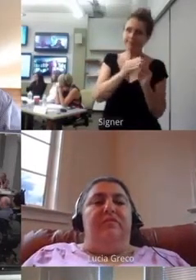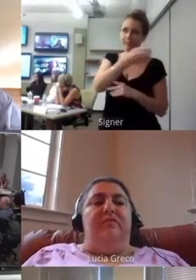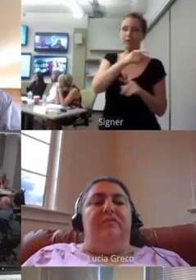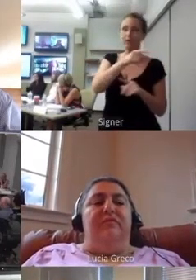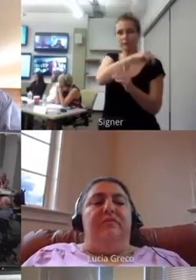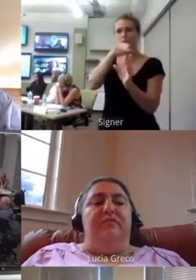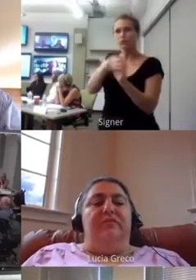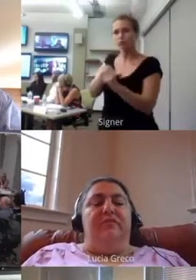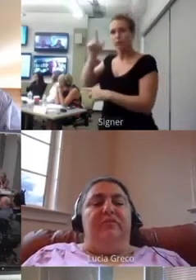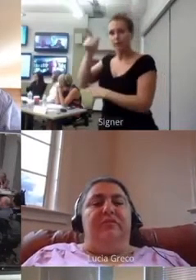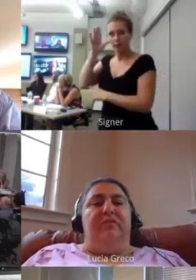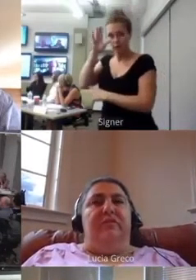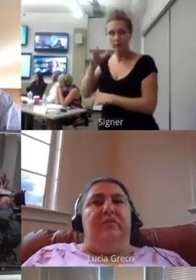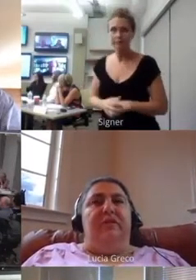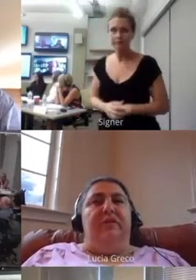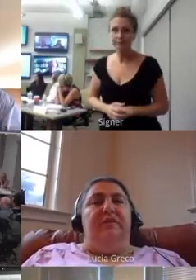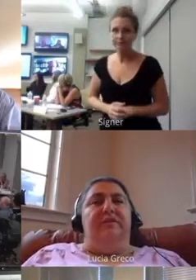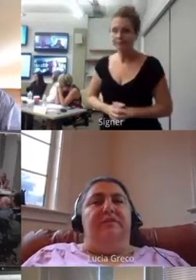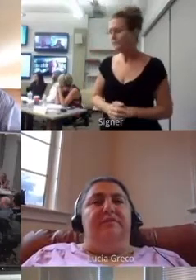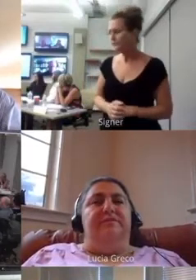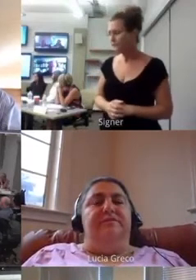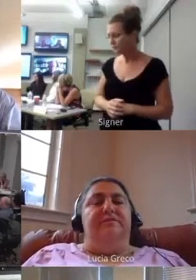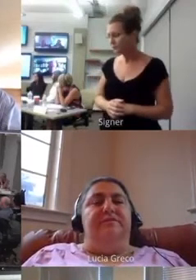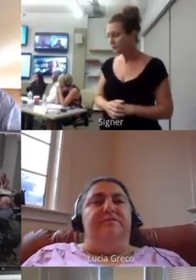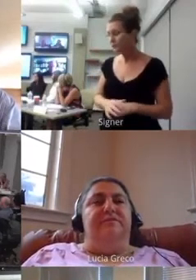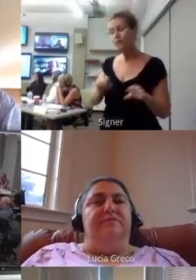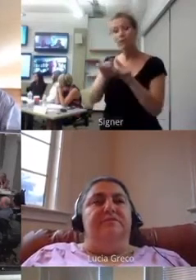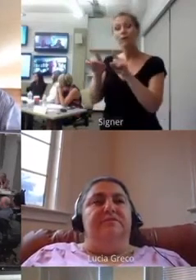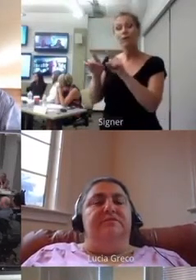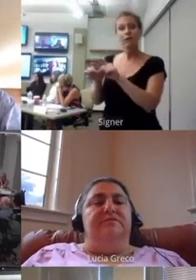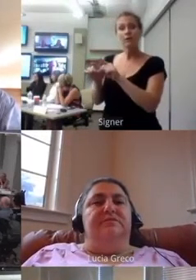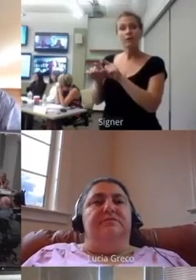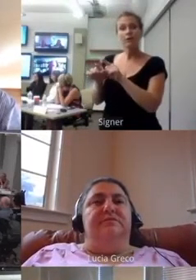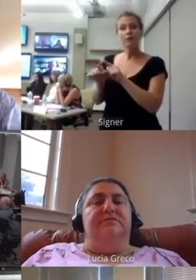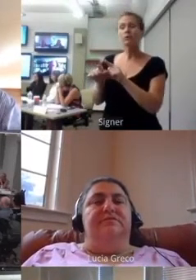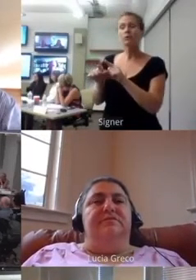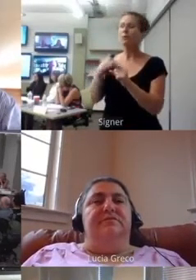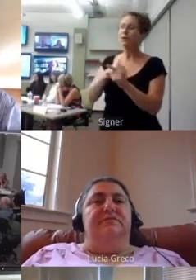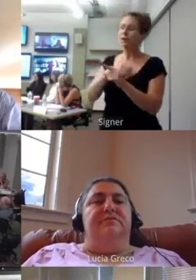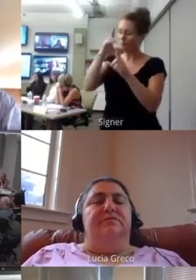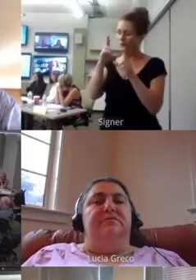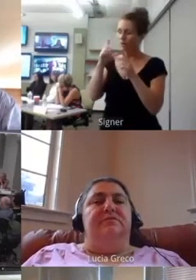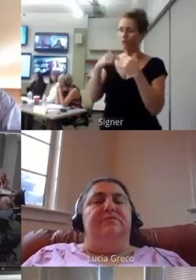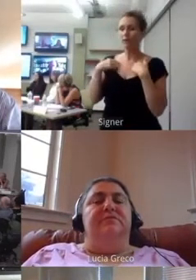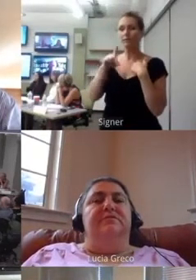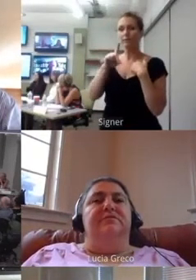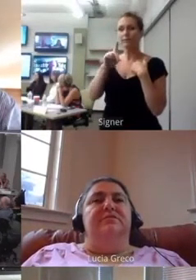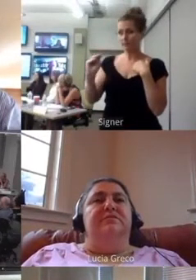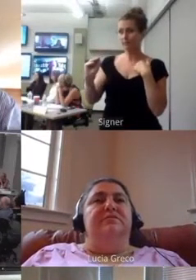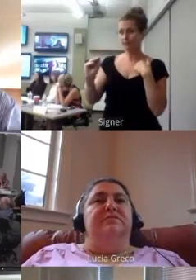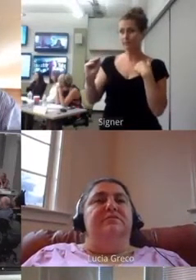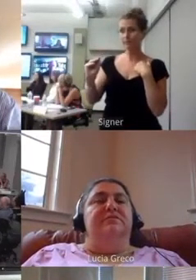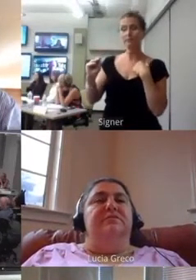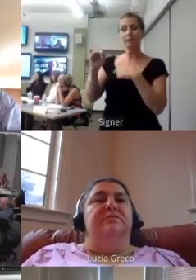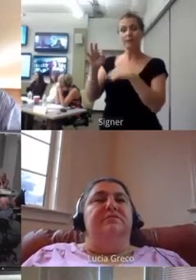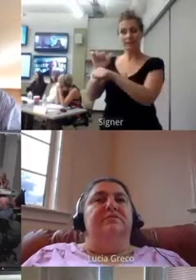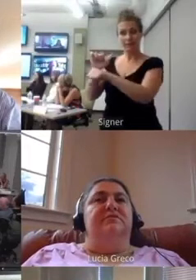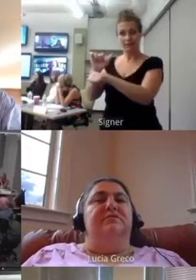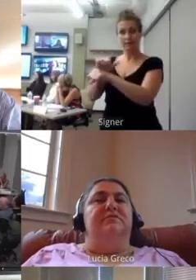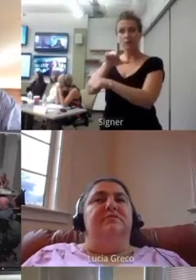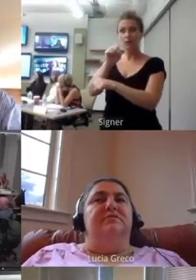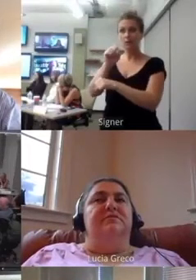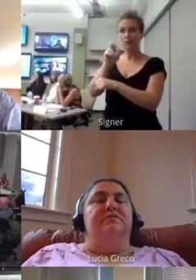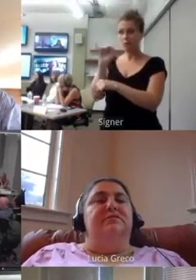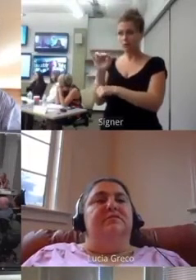know when she arrives. And we are also honored to have her Deputy Minister of Labor, Laurie Sterling, here to learn